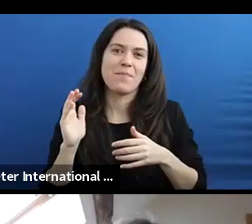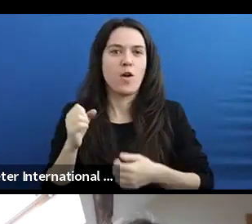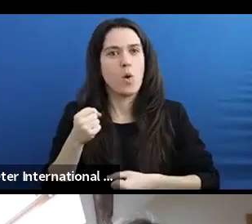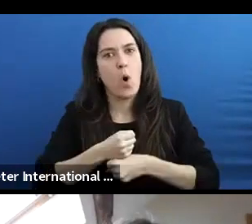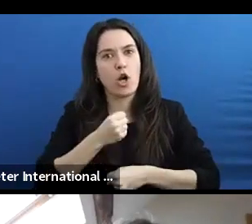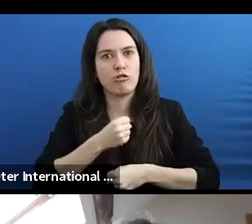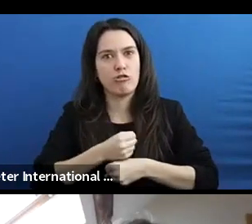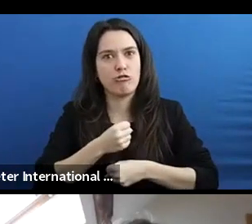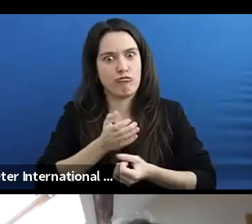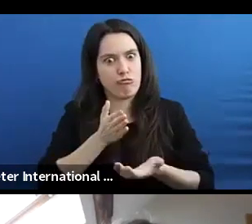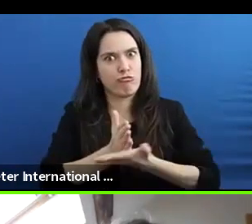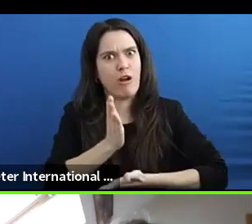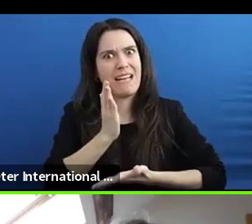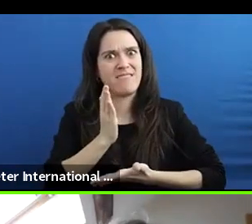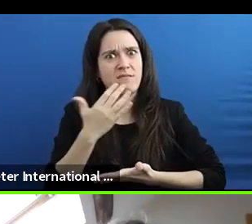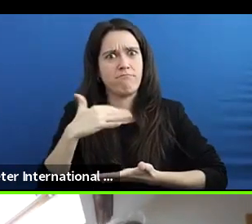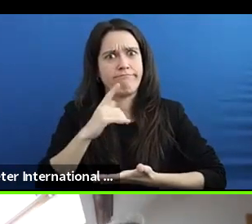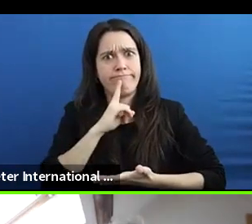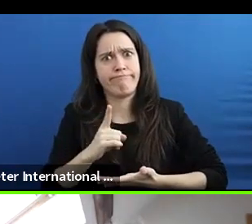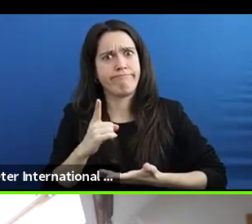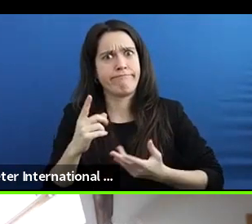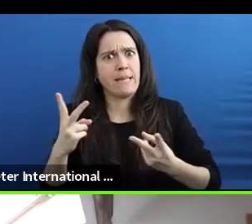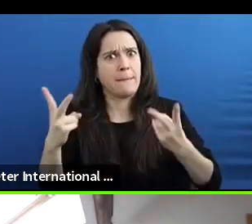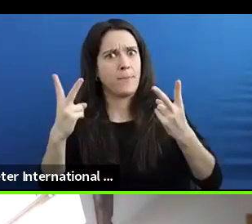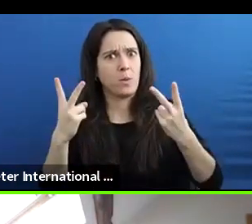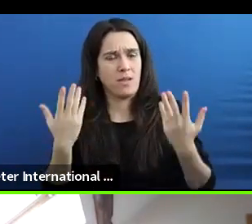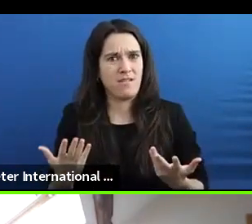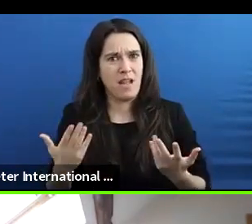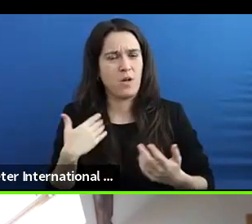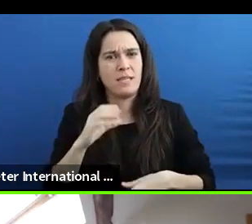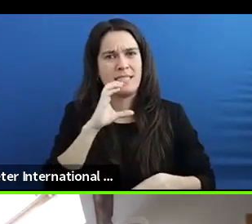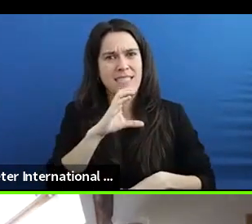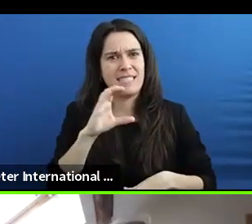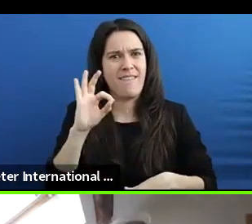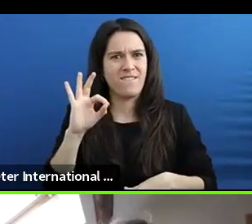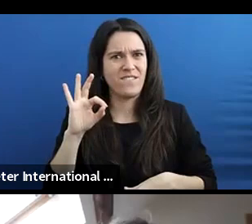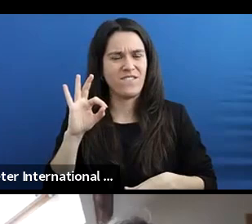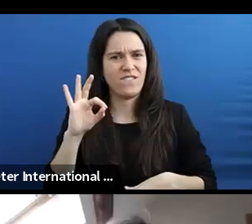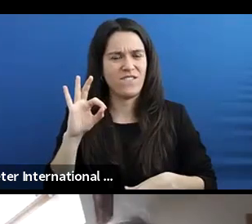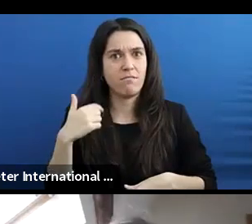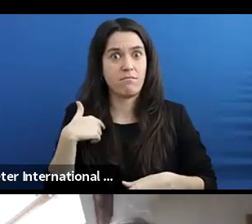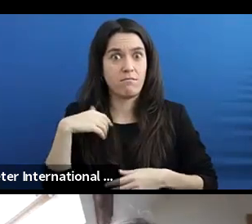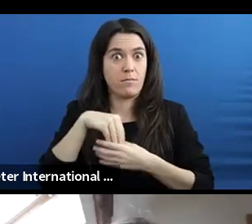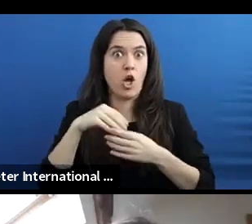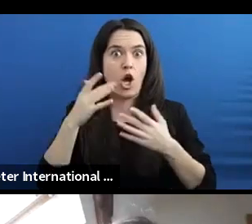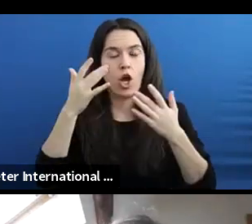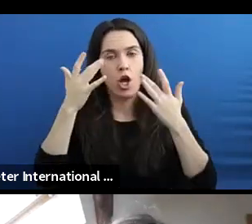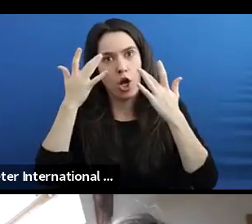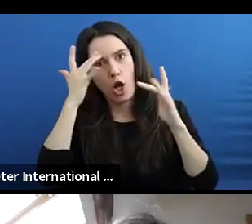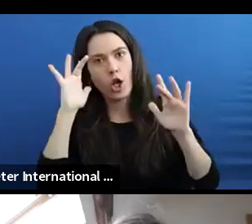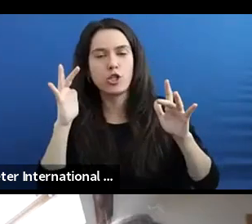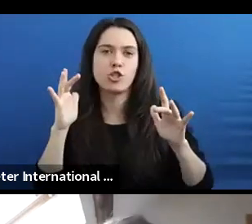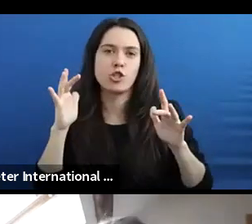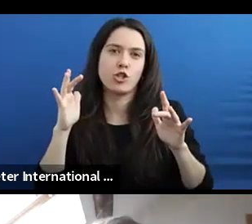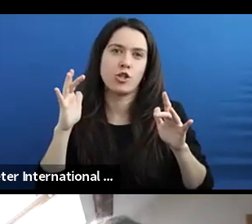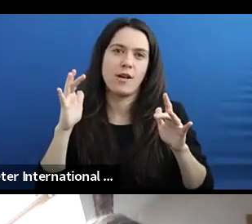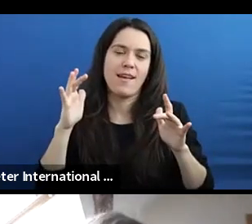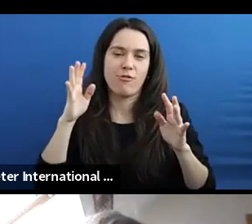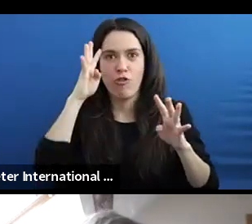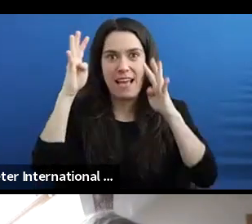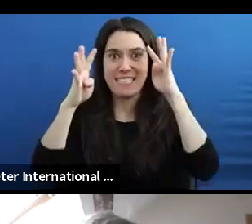a very important issue that we're tackling in the CCFG, in the Culture Creators Friendship Group, and also in the European Parliament,